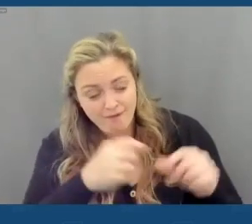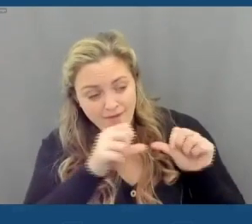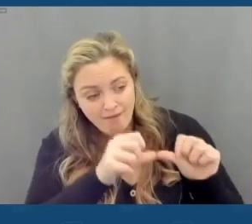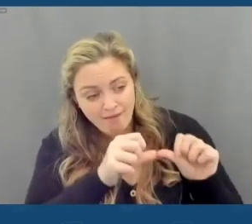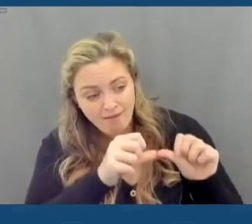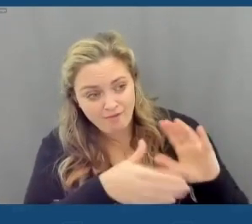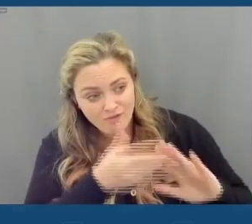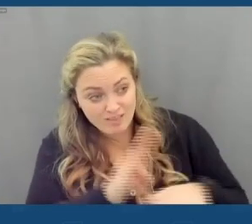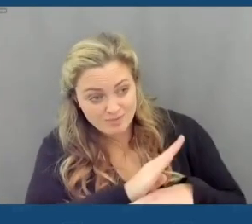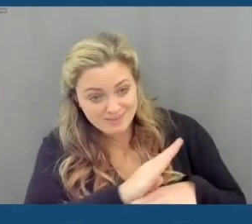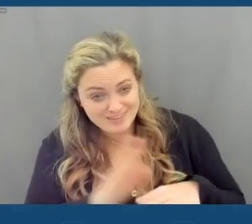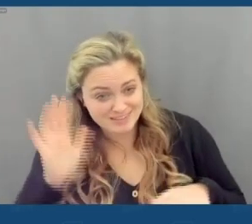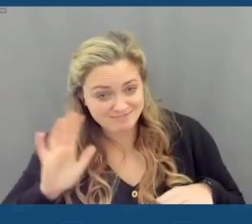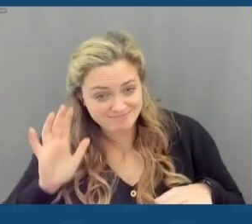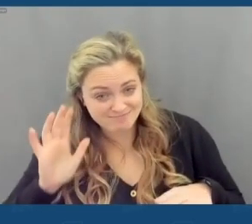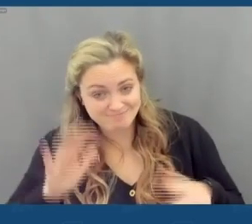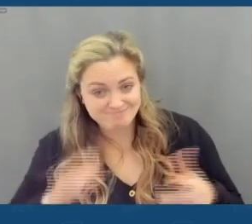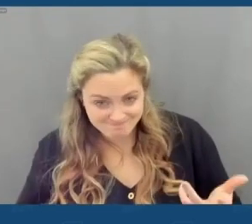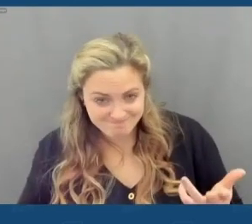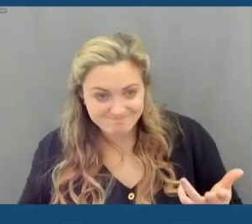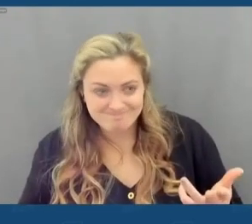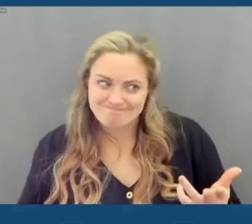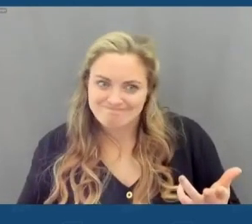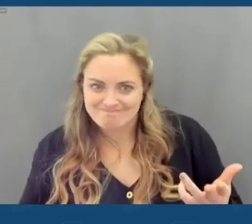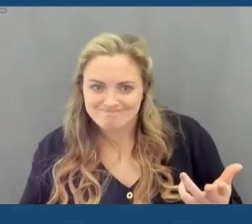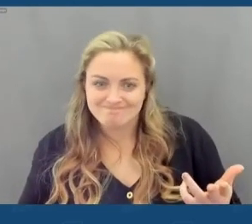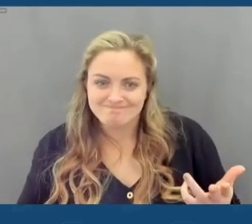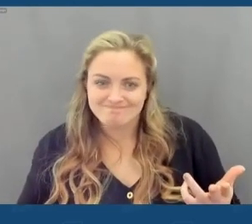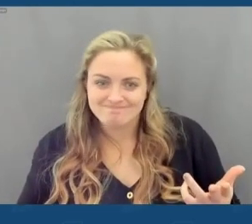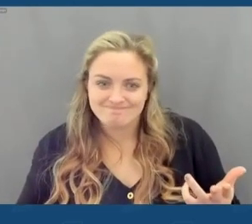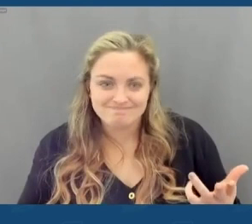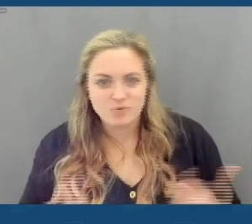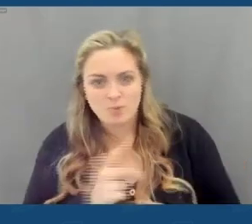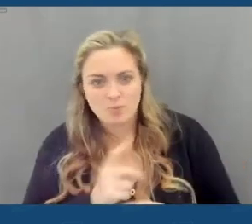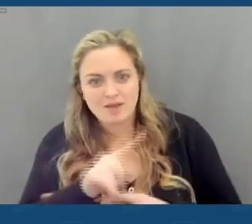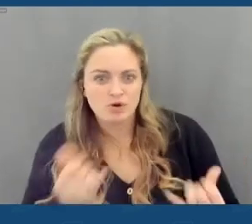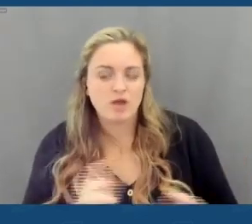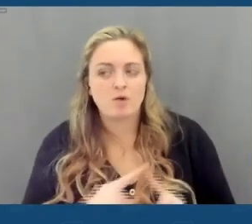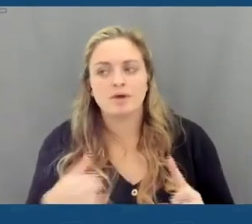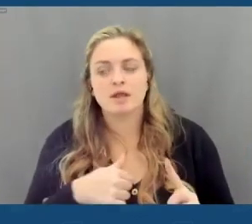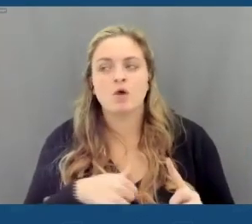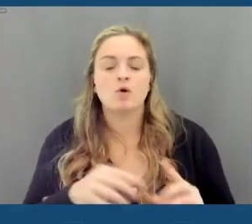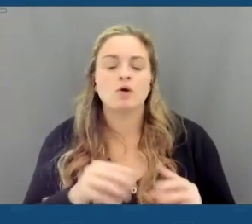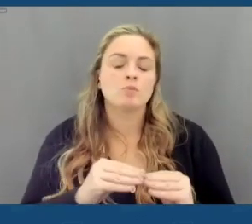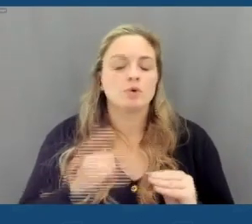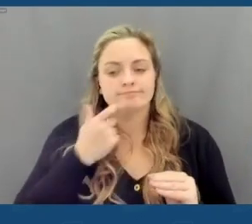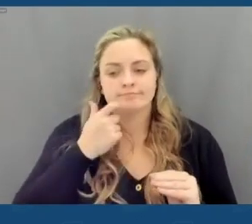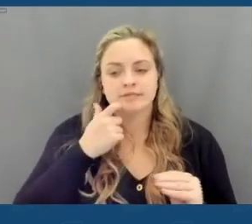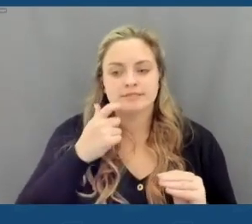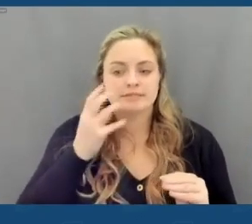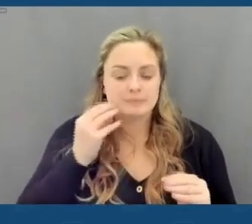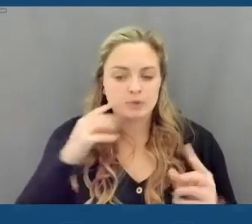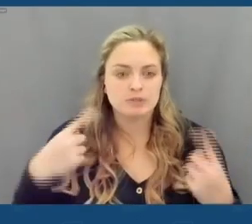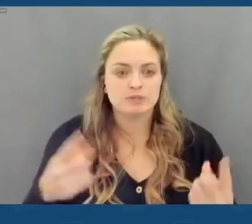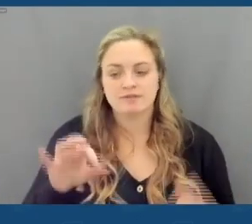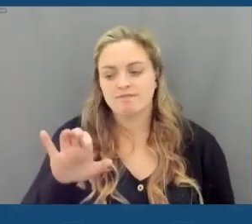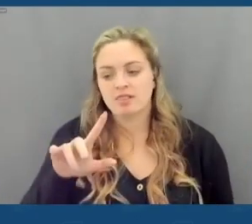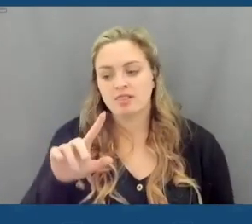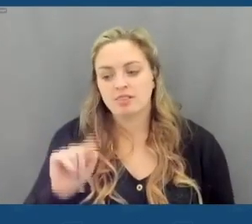businesses. You can make up for it now. And even in our more recent times, Flint, Michigan.